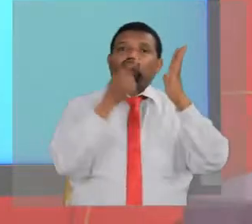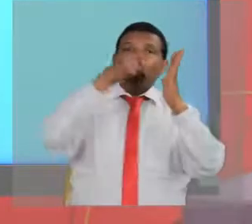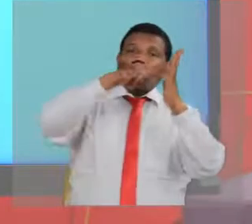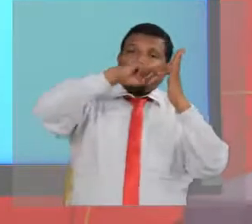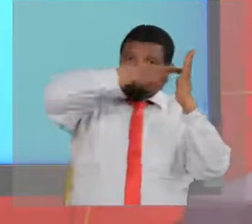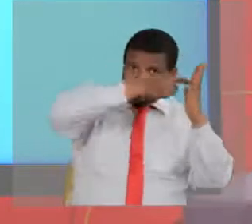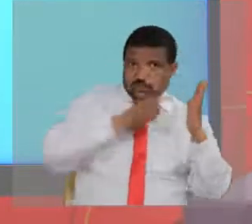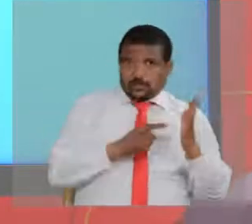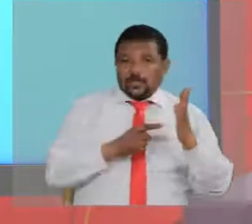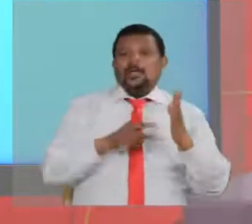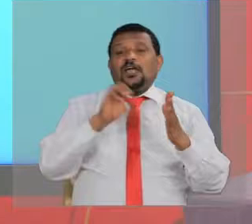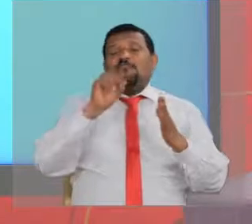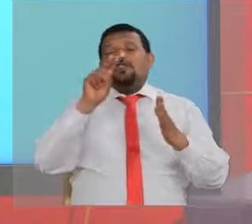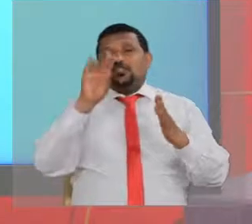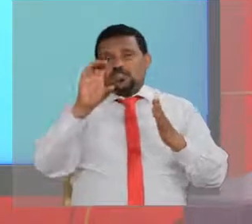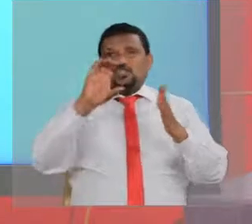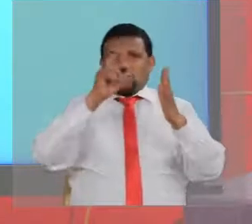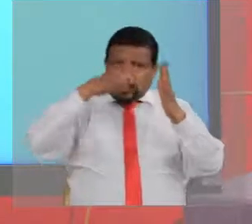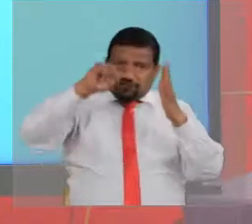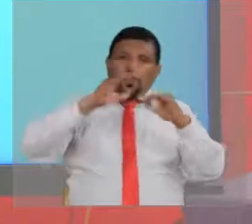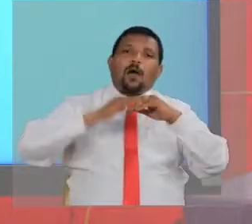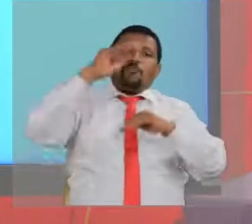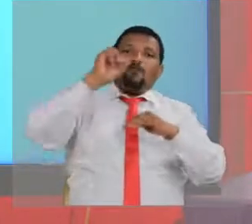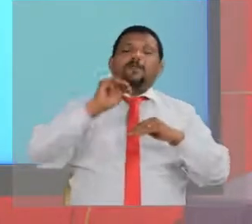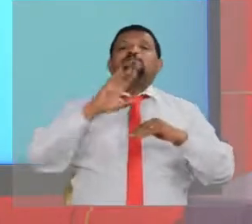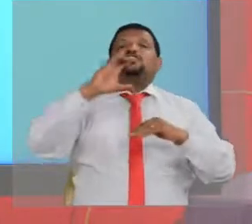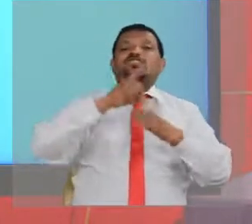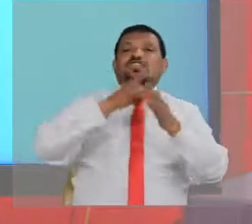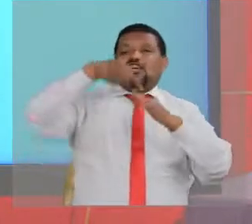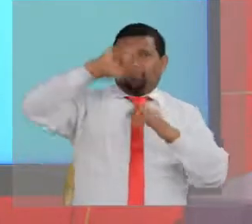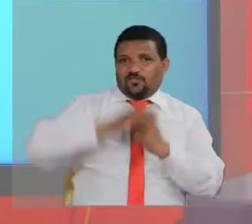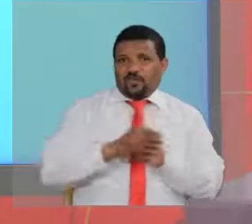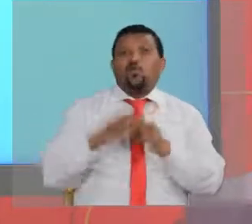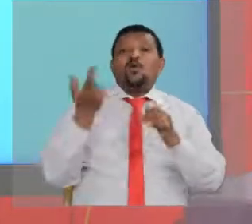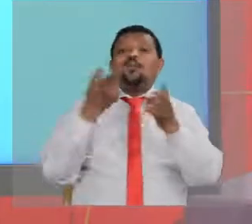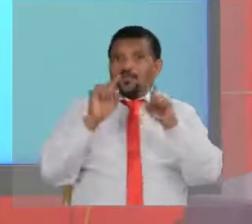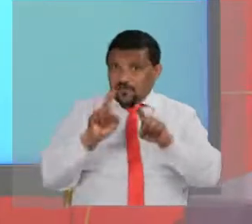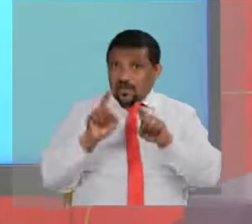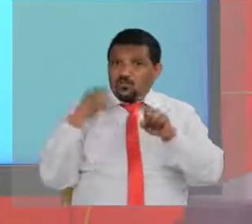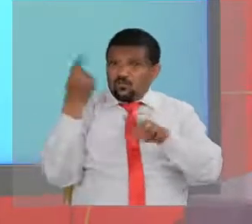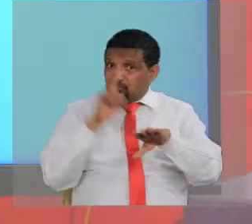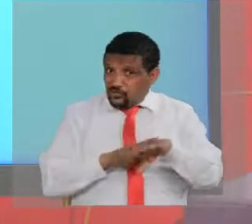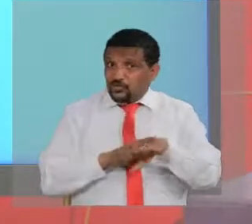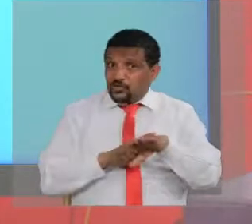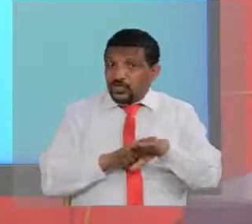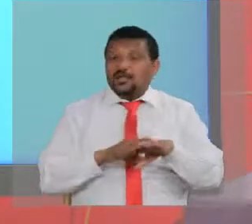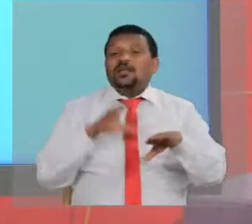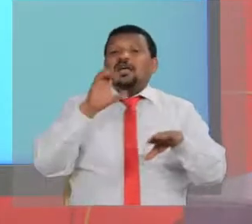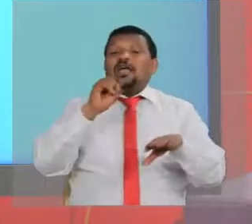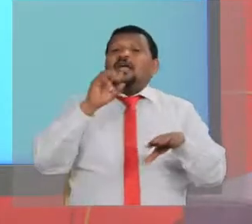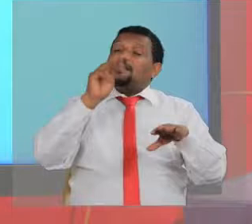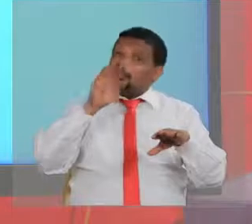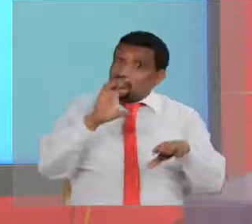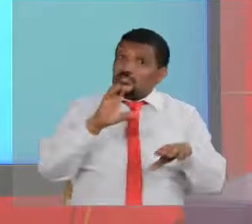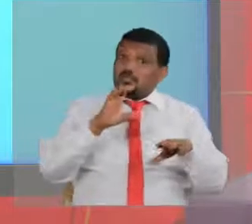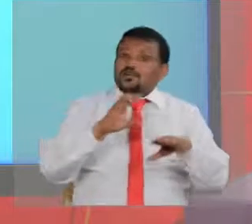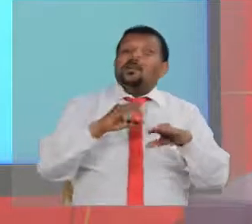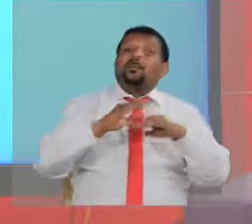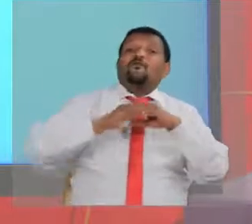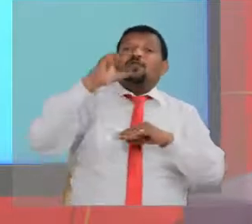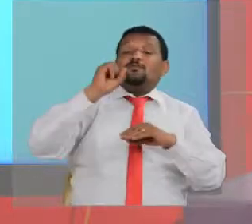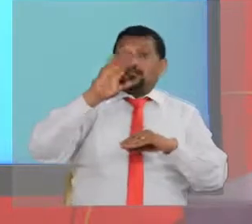point, the ABC curve is above the MC curve. Whenever ABC is above MC, ABC